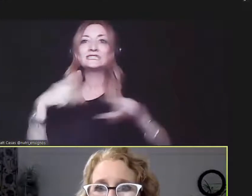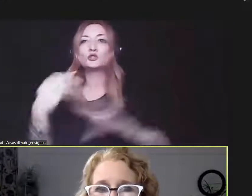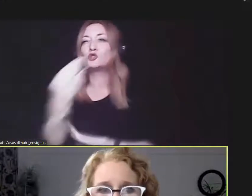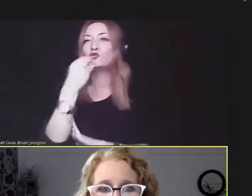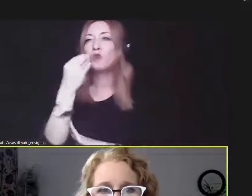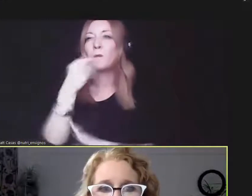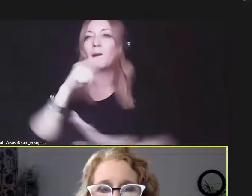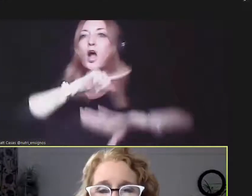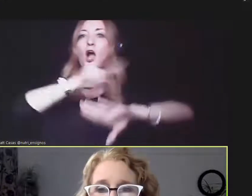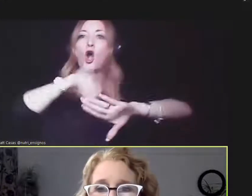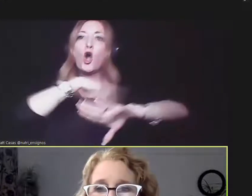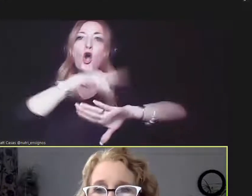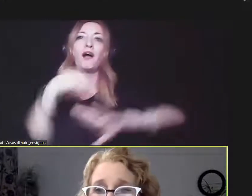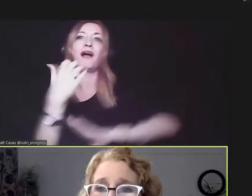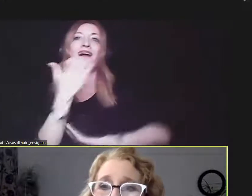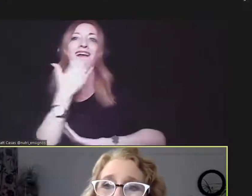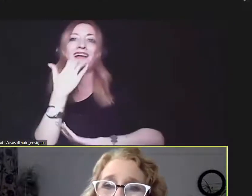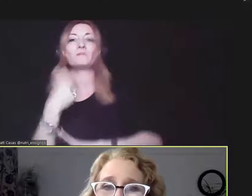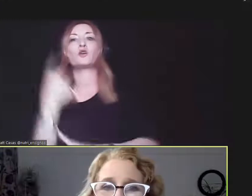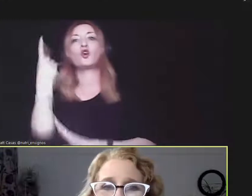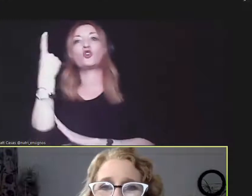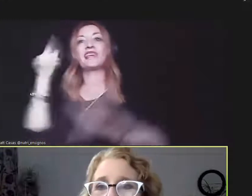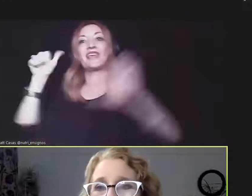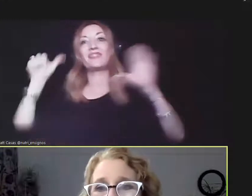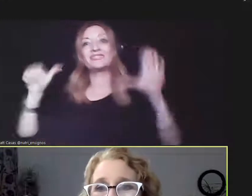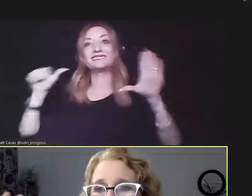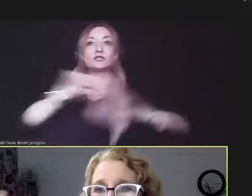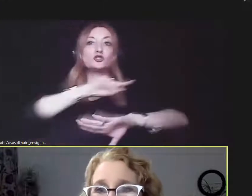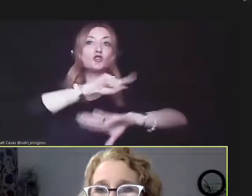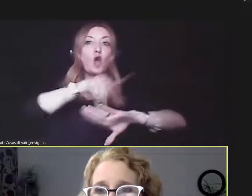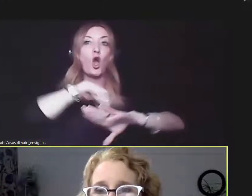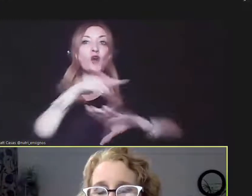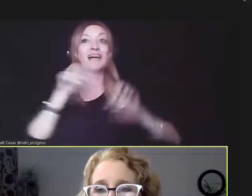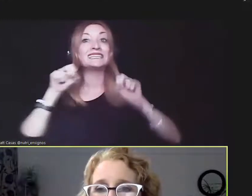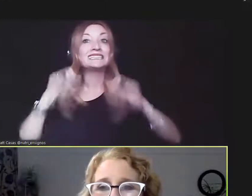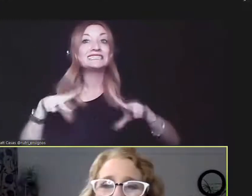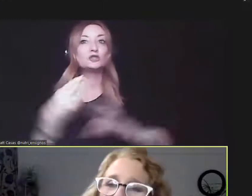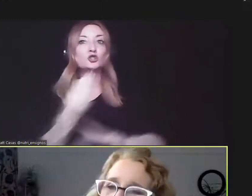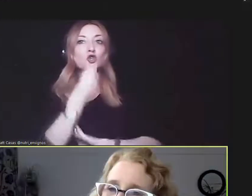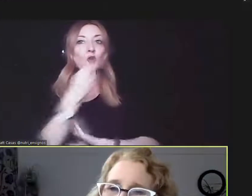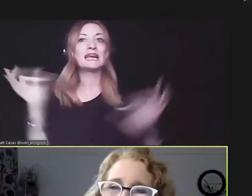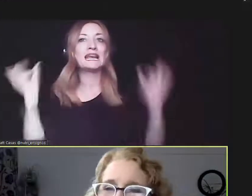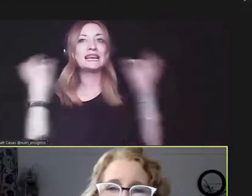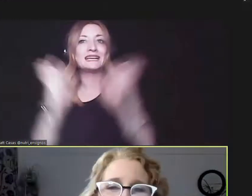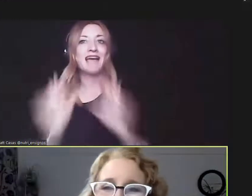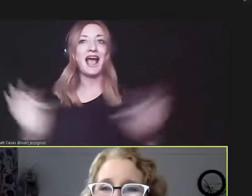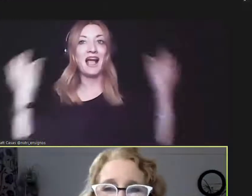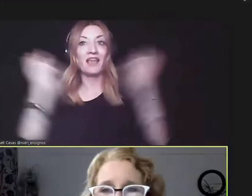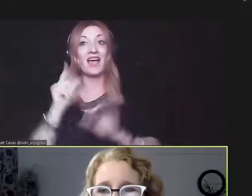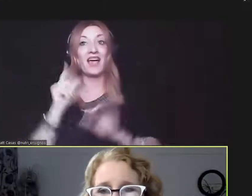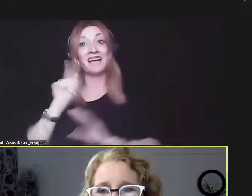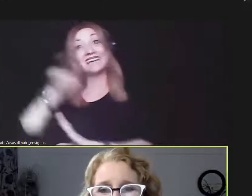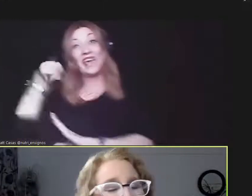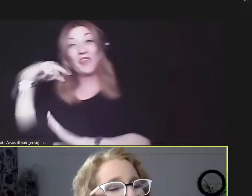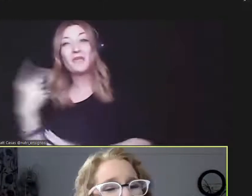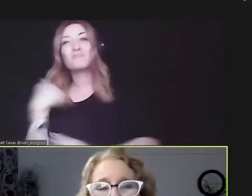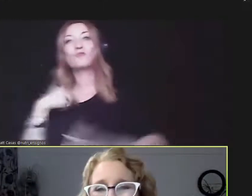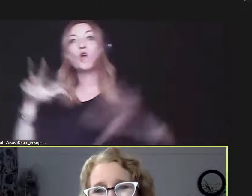of water as well. So sticking with a detox diet just means it's super